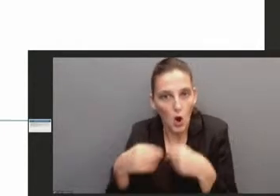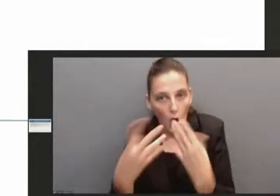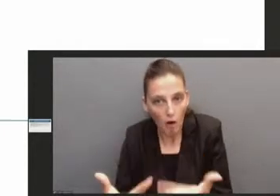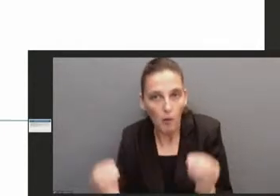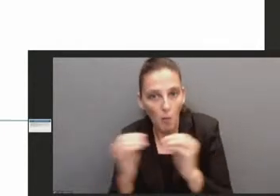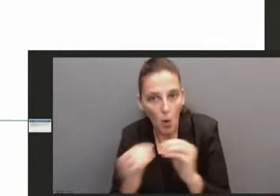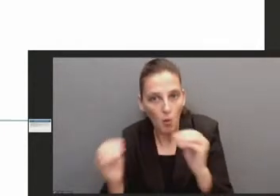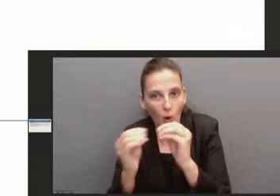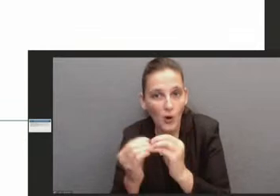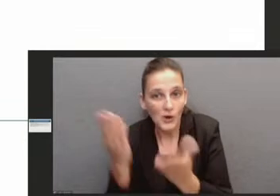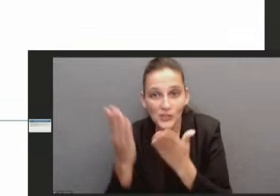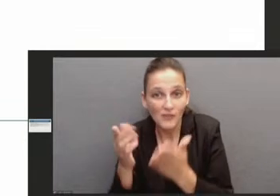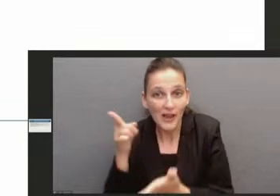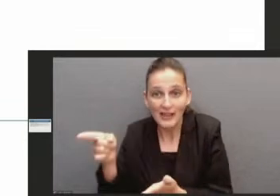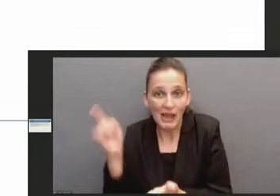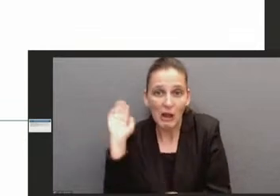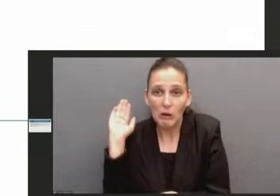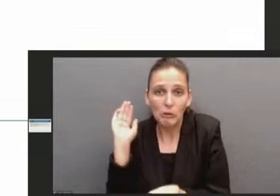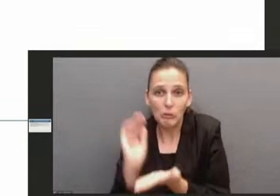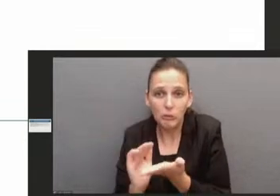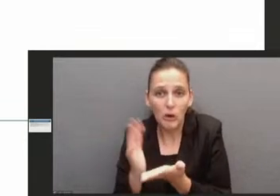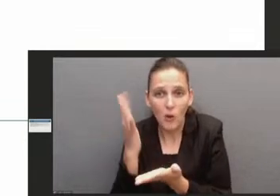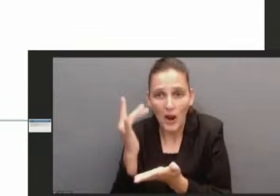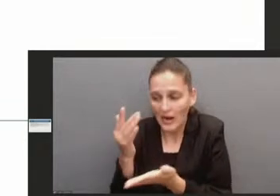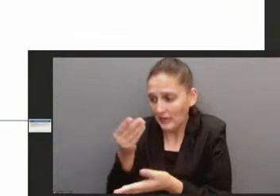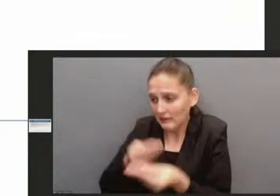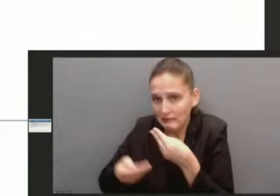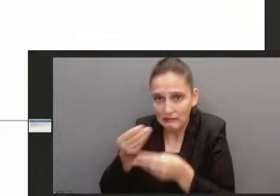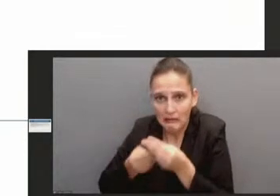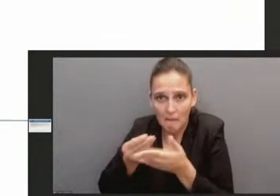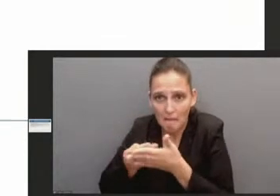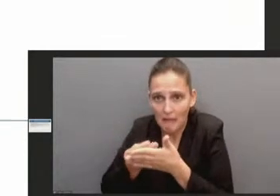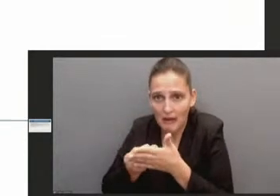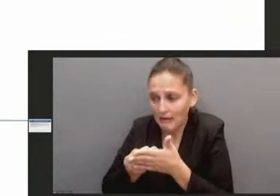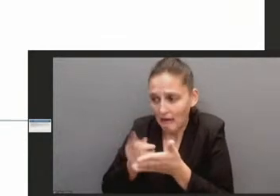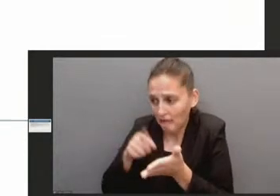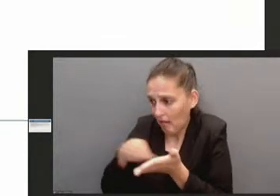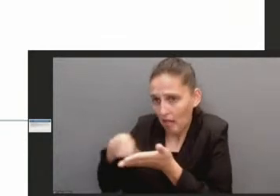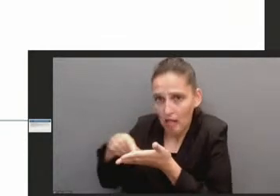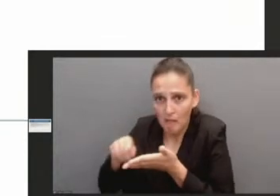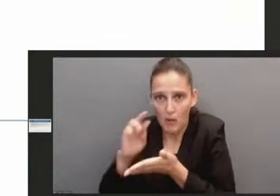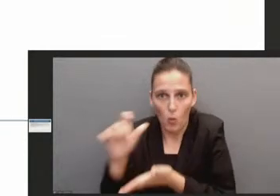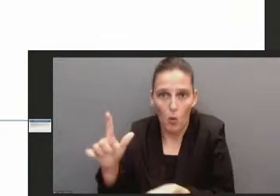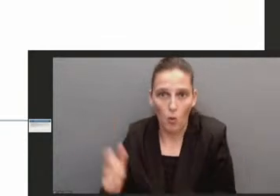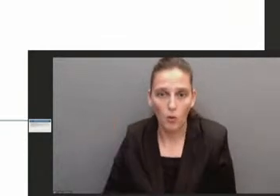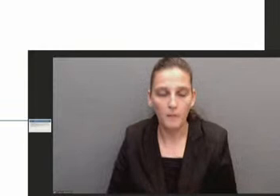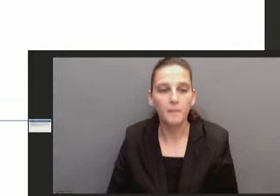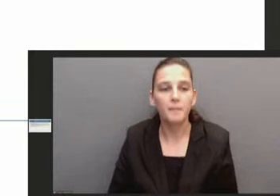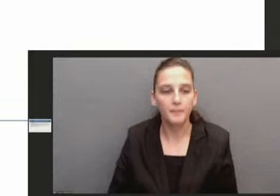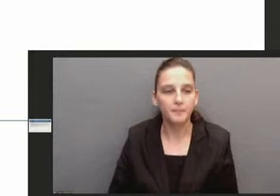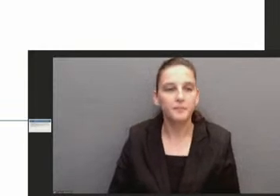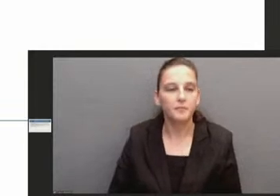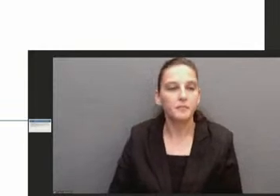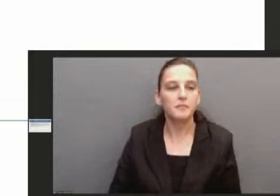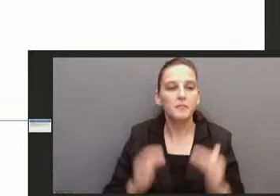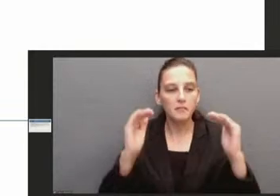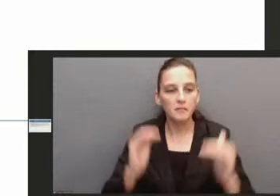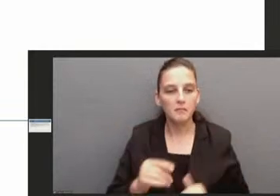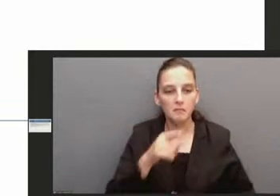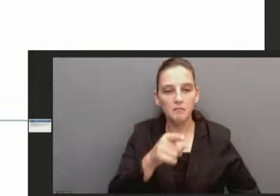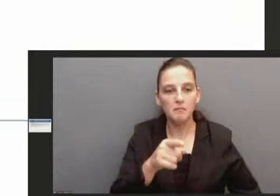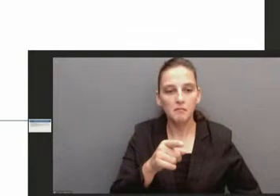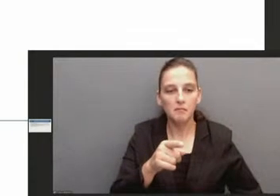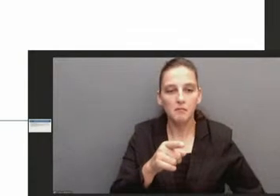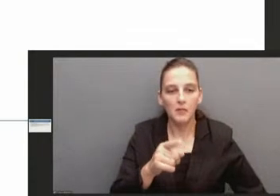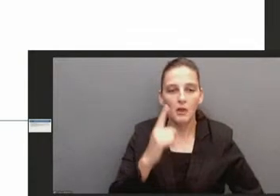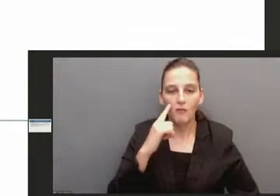them just to stay alive and make sure they can meet payroll. The final recommendations are tied to examples for Indian Health Service